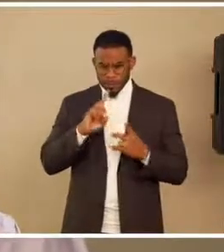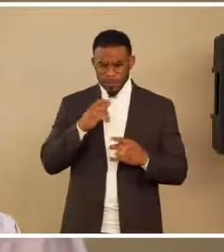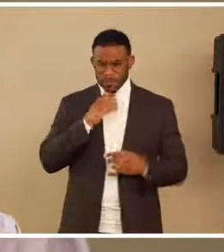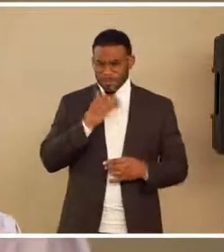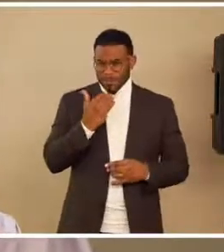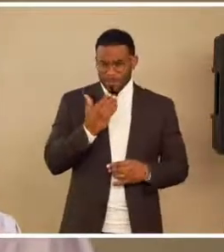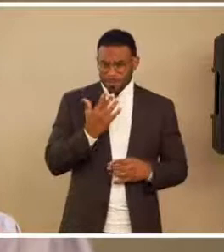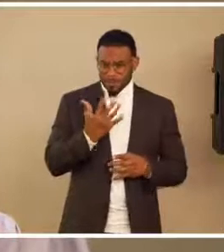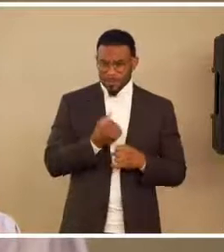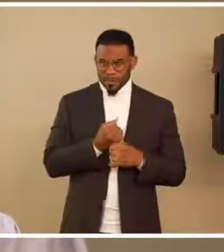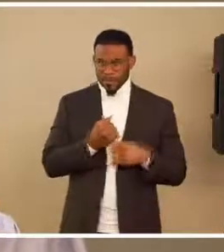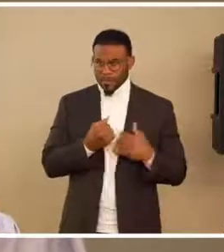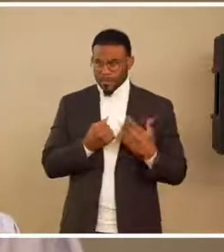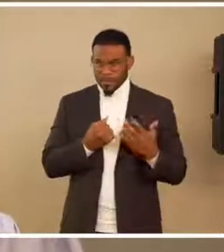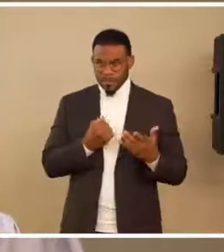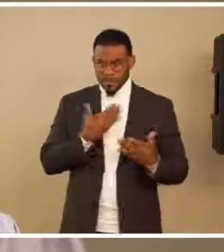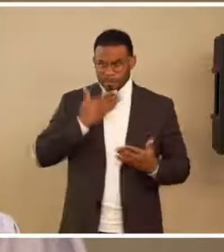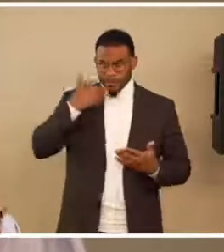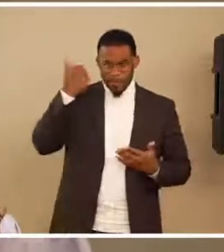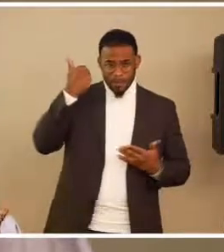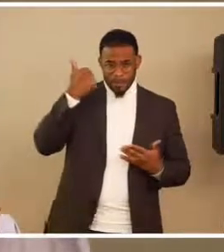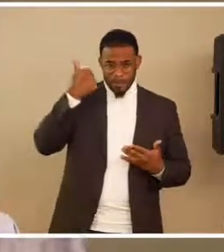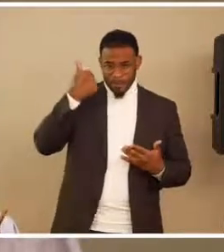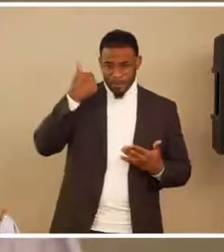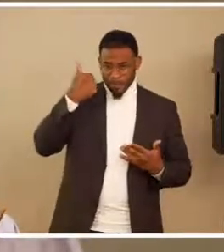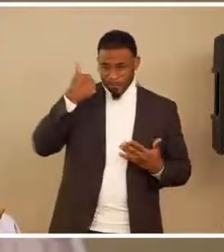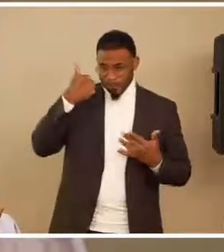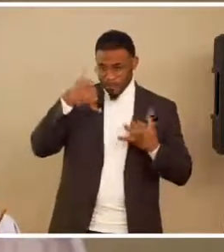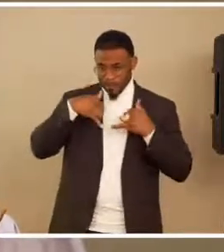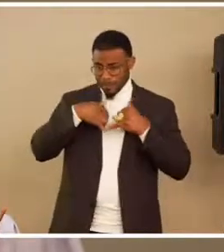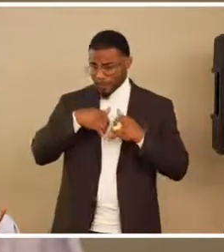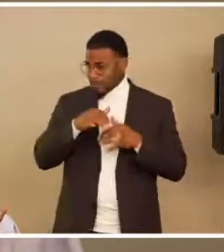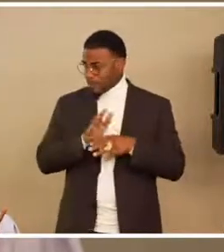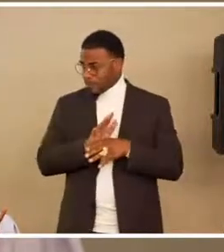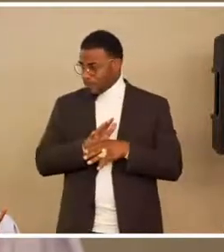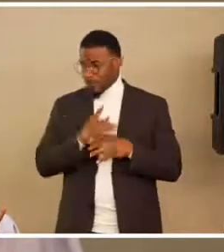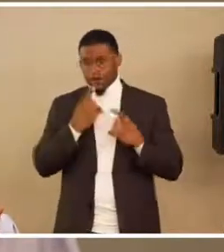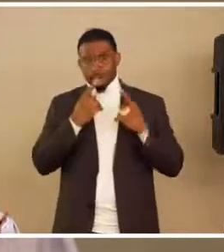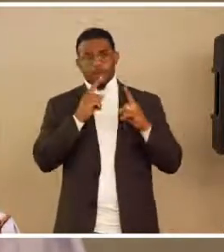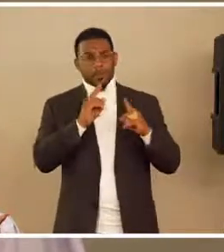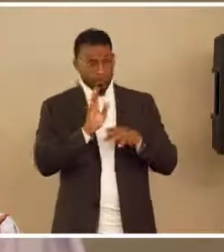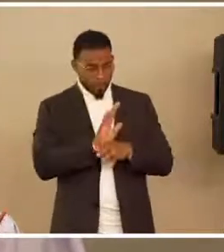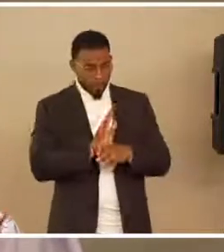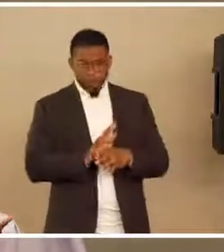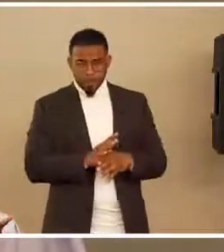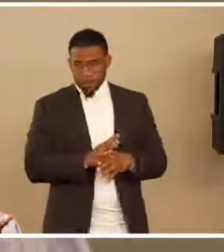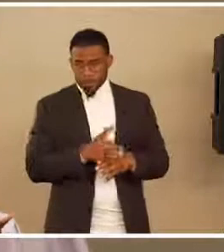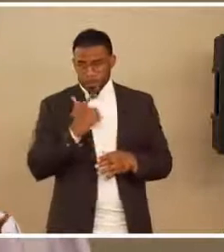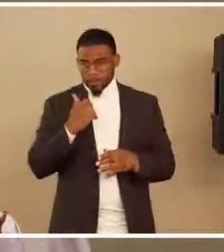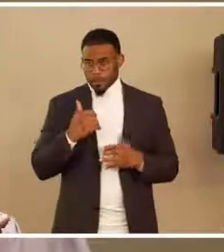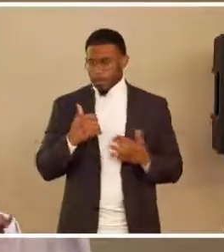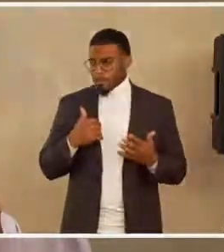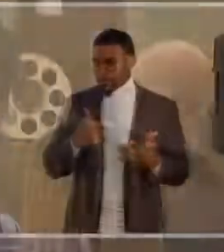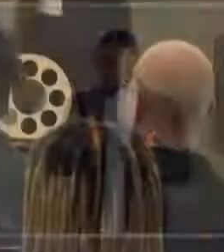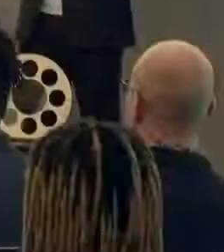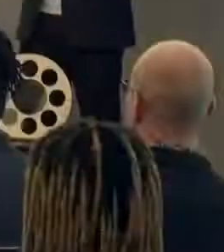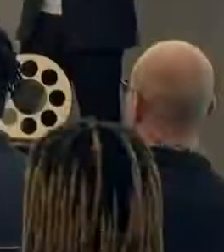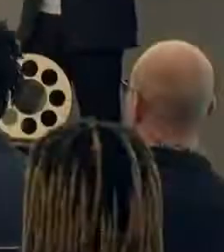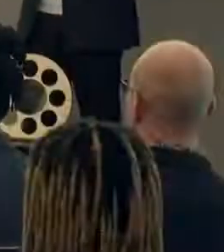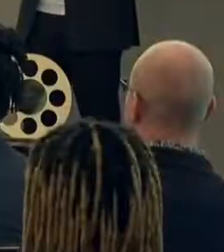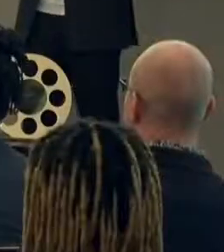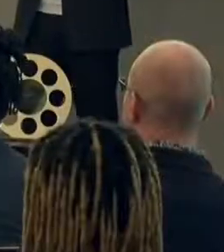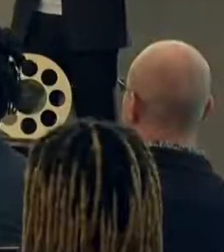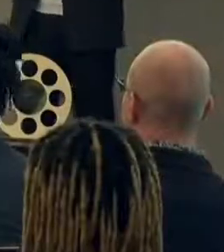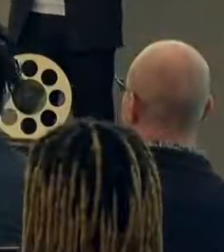only 15, she got the best Meilleur Espoir, so the best... Breakthrough? Yes. Like first? Yes, yes,